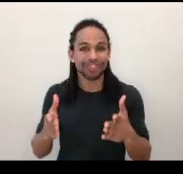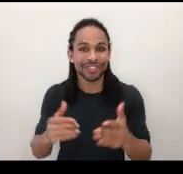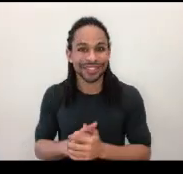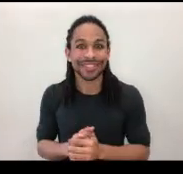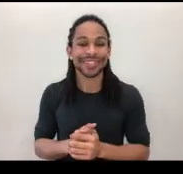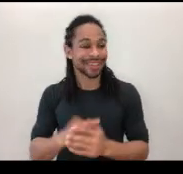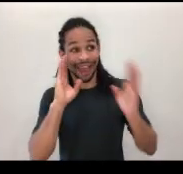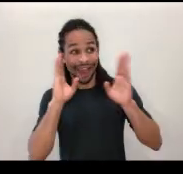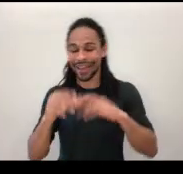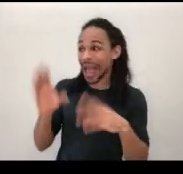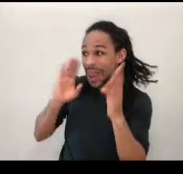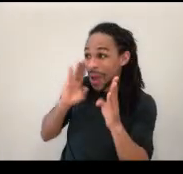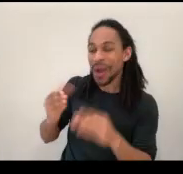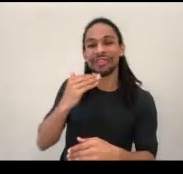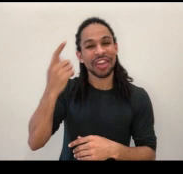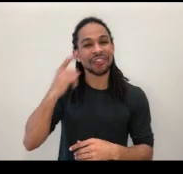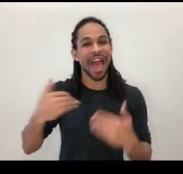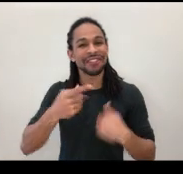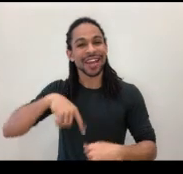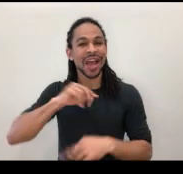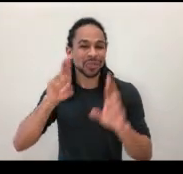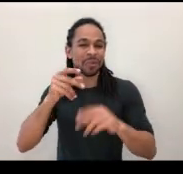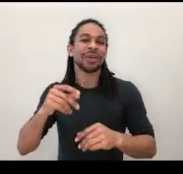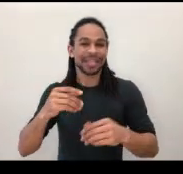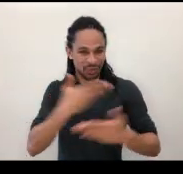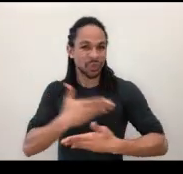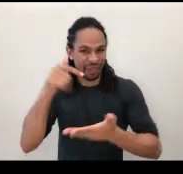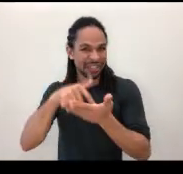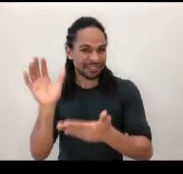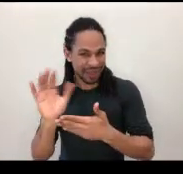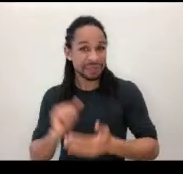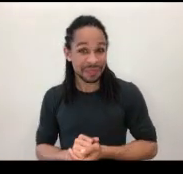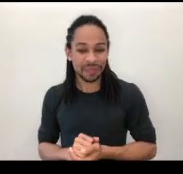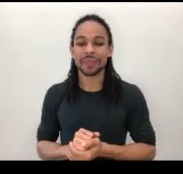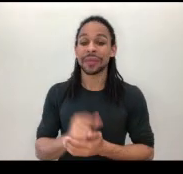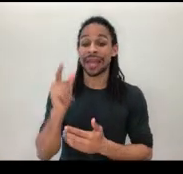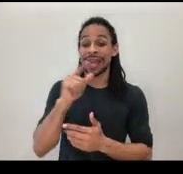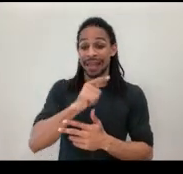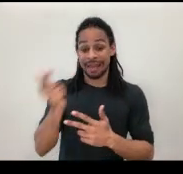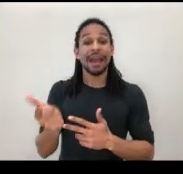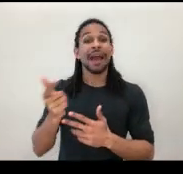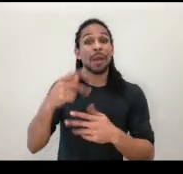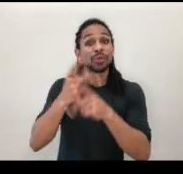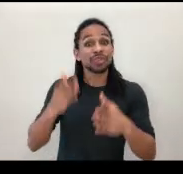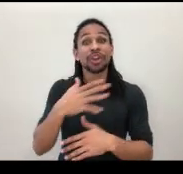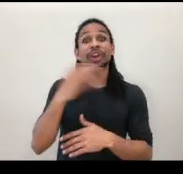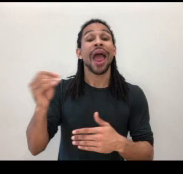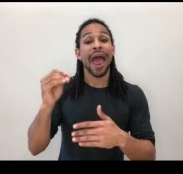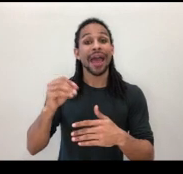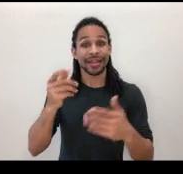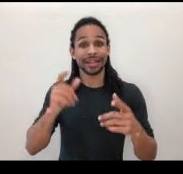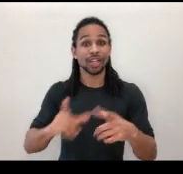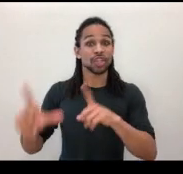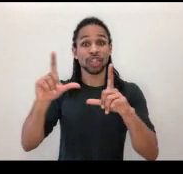Michael. Hello. Thanks for having us, hope you all enjoyed the film. I would like to introduce the producer